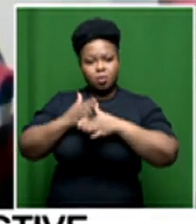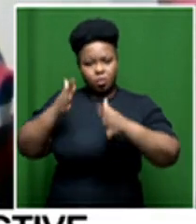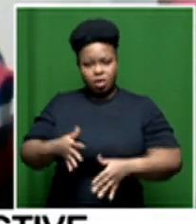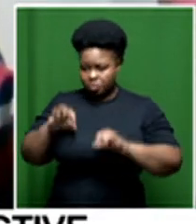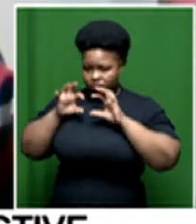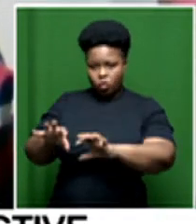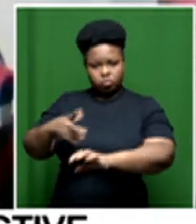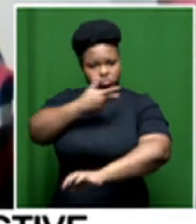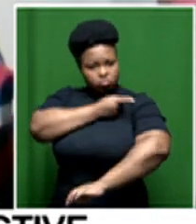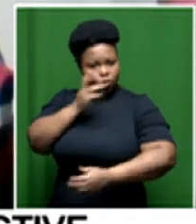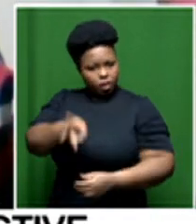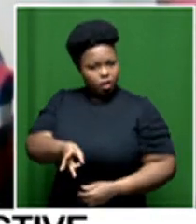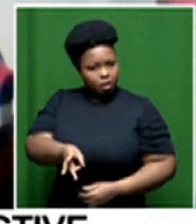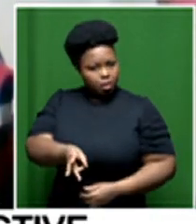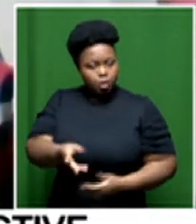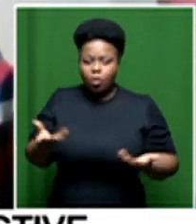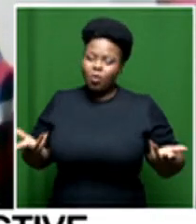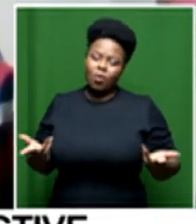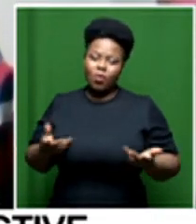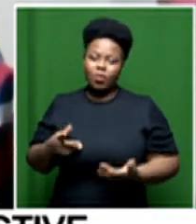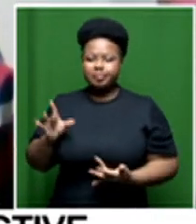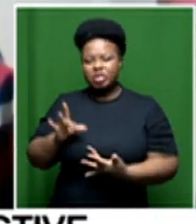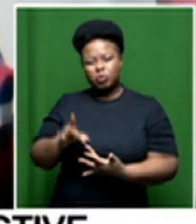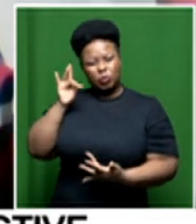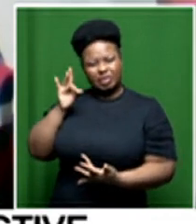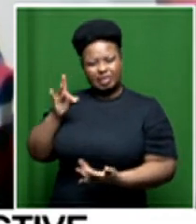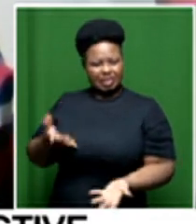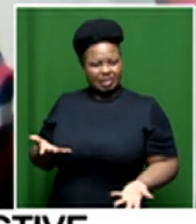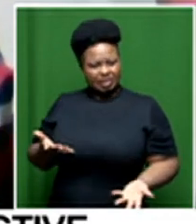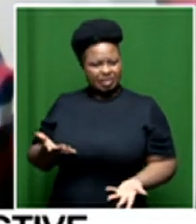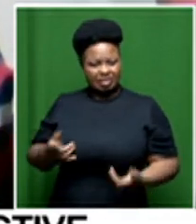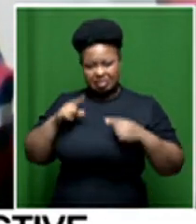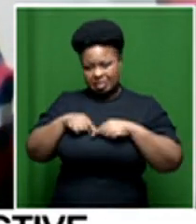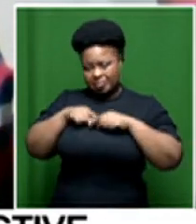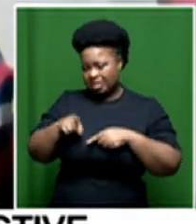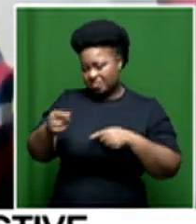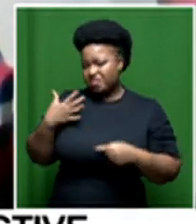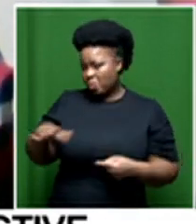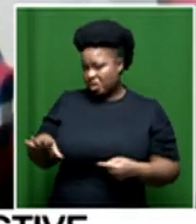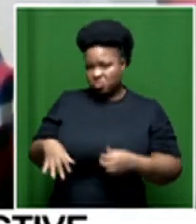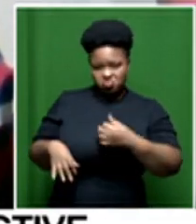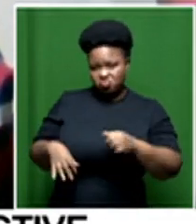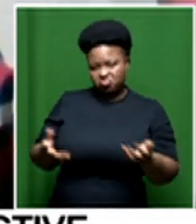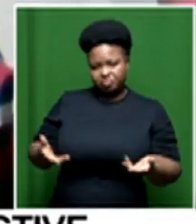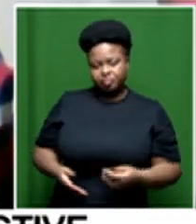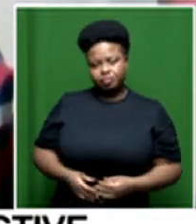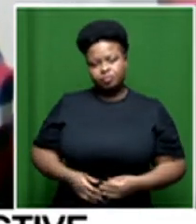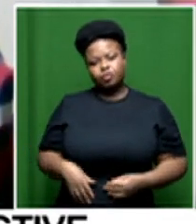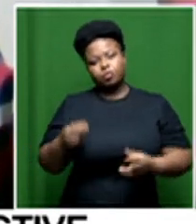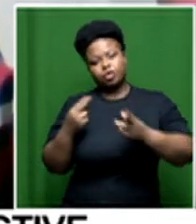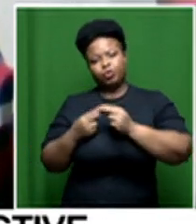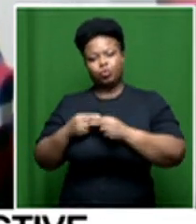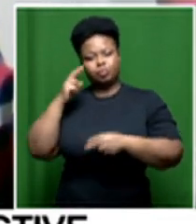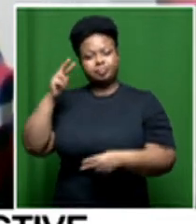to have this, or it is going to be, dependent on whether or not they want to take it. From the